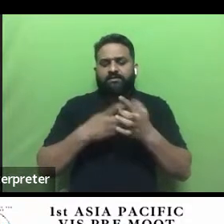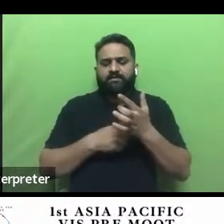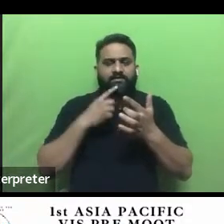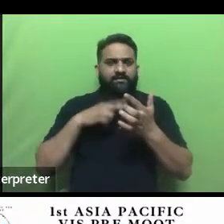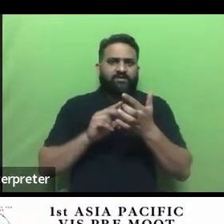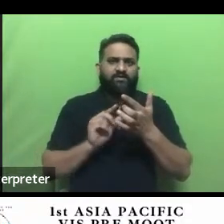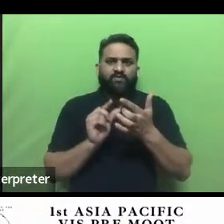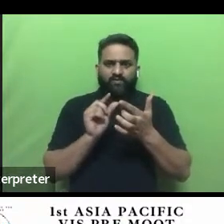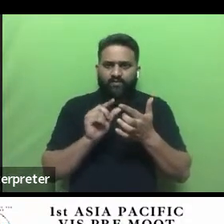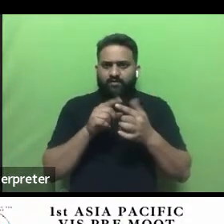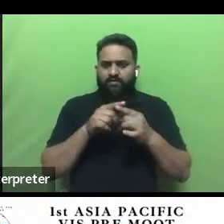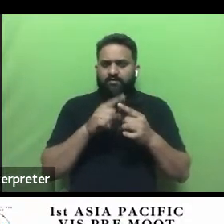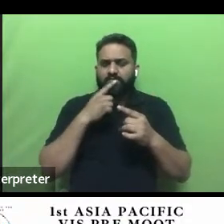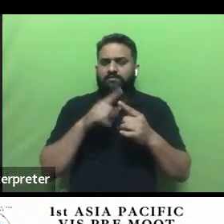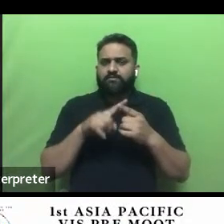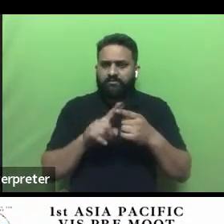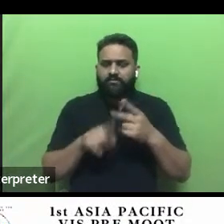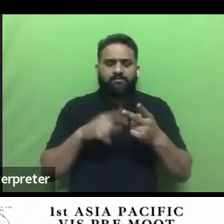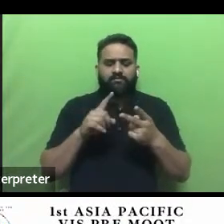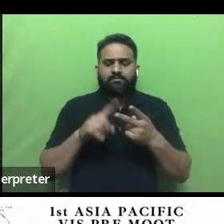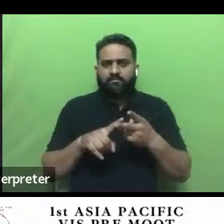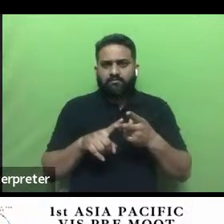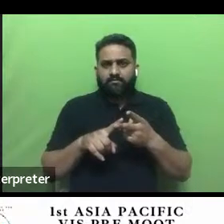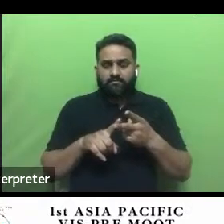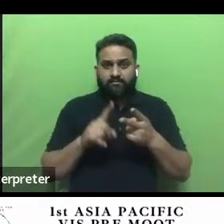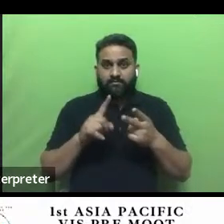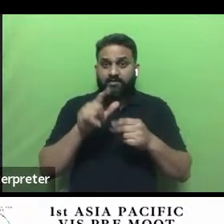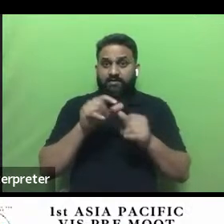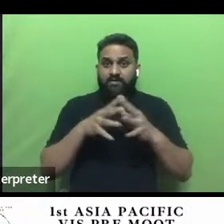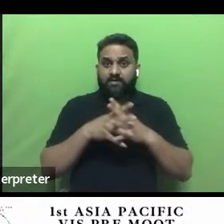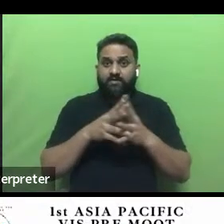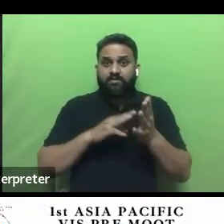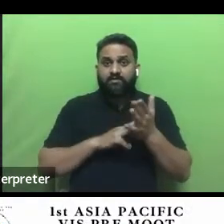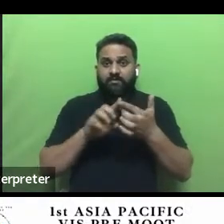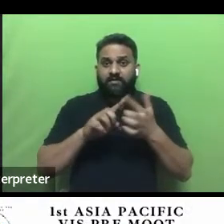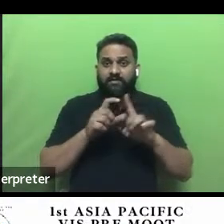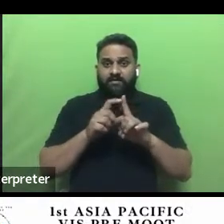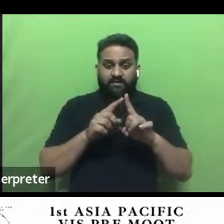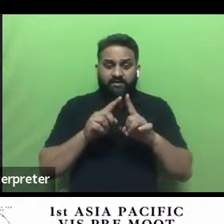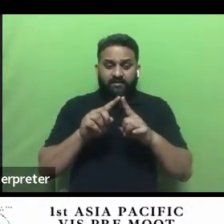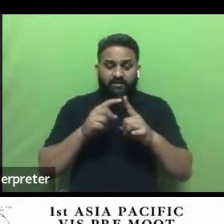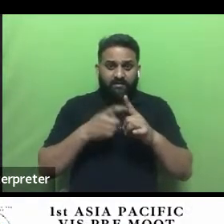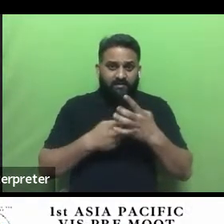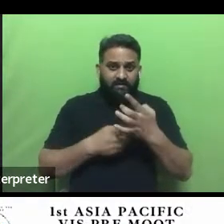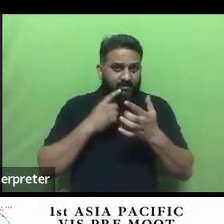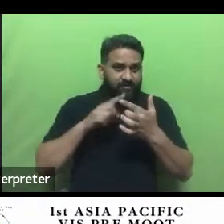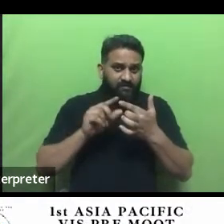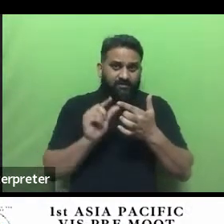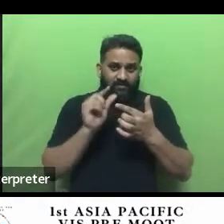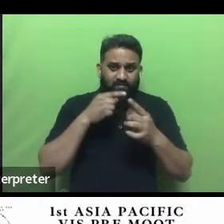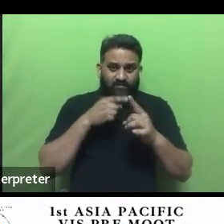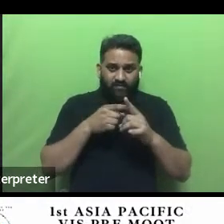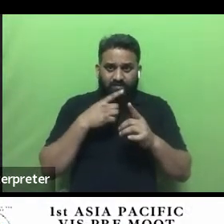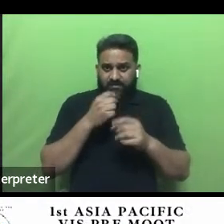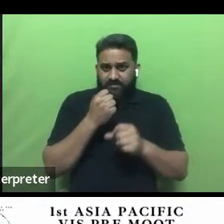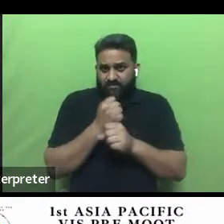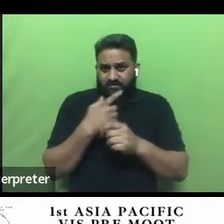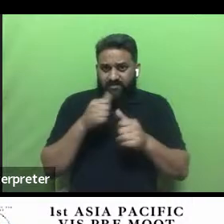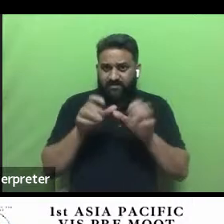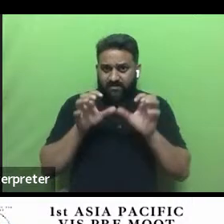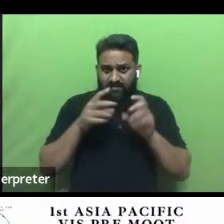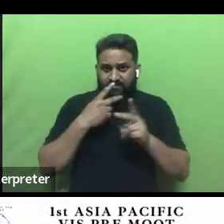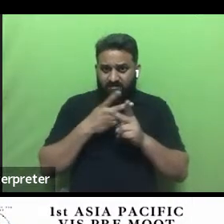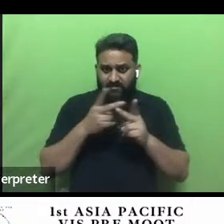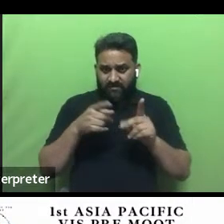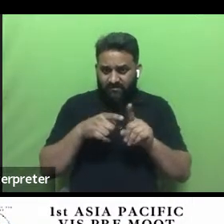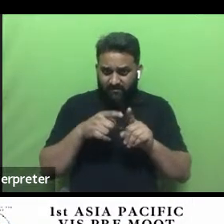agreement. Secondly, that the law of Mediterranean includes the CISG in governing the arbitration agreement since it falls within the scope